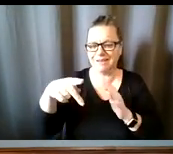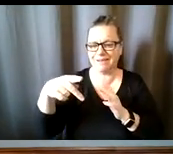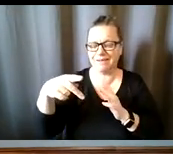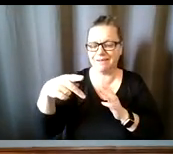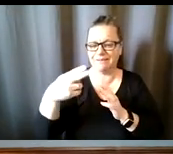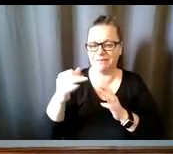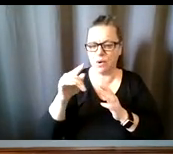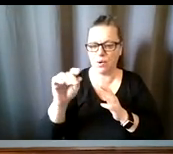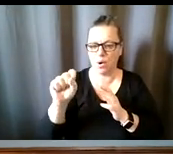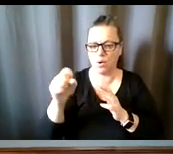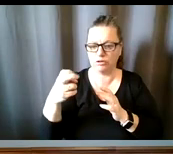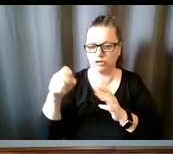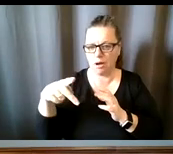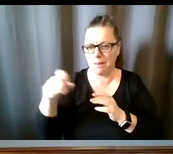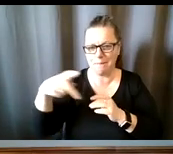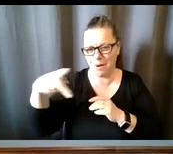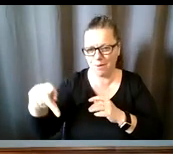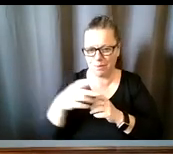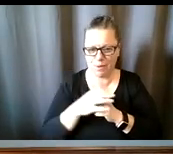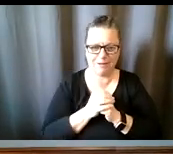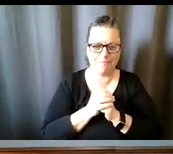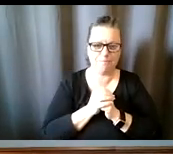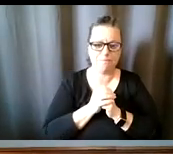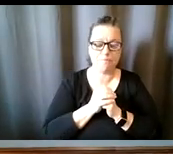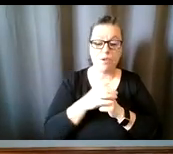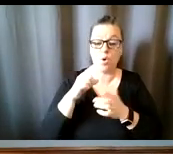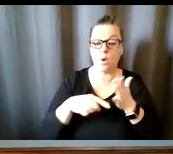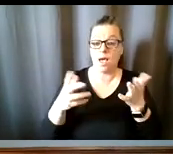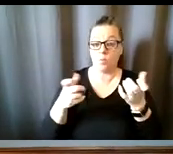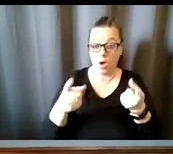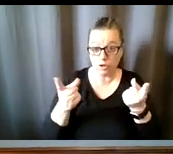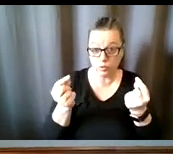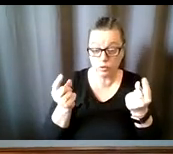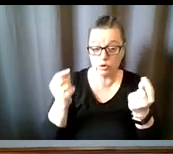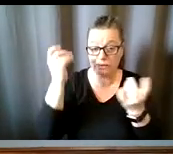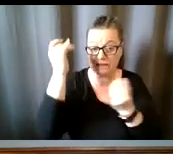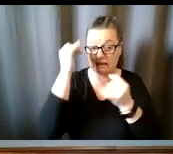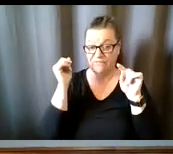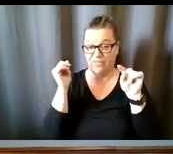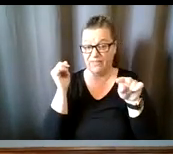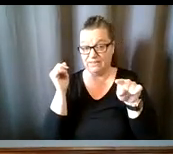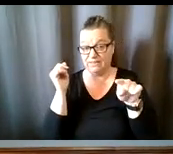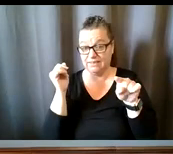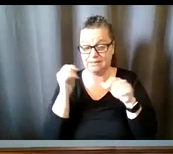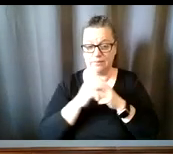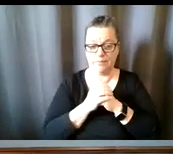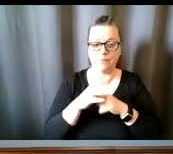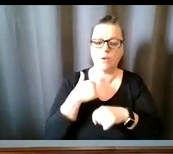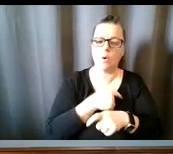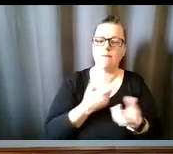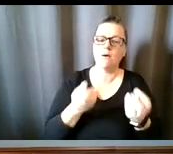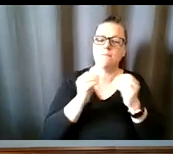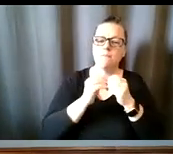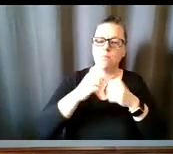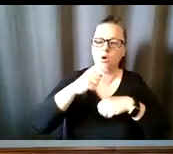in PowerPoint as well. So what I want you to do, though, is think of it like this. We're going to spend a lot more time